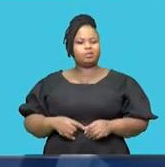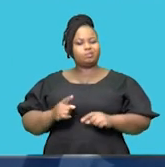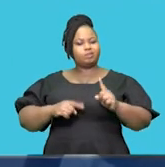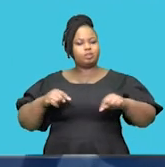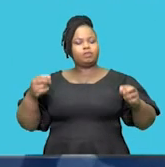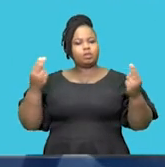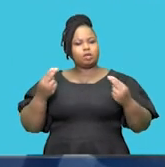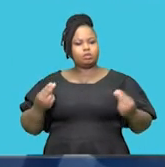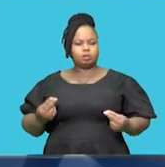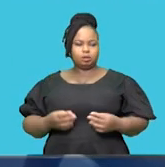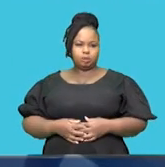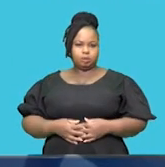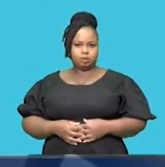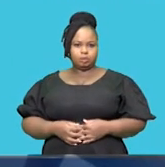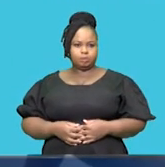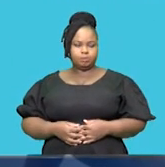forms and career paths.